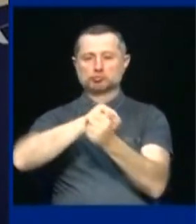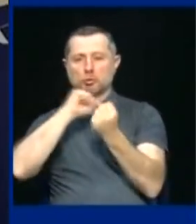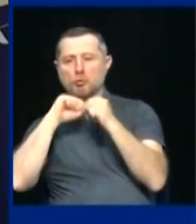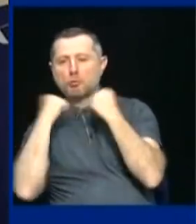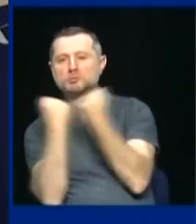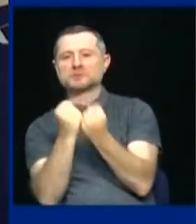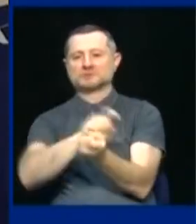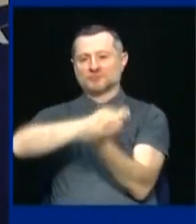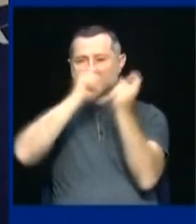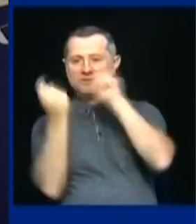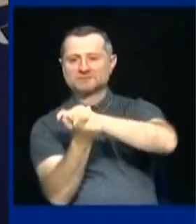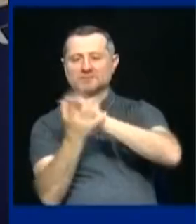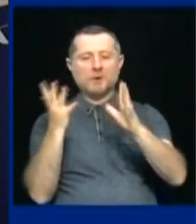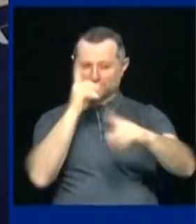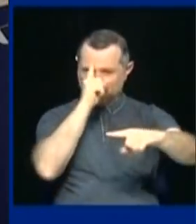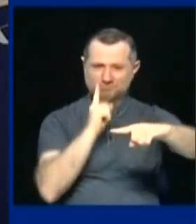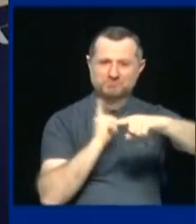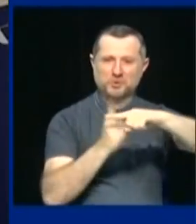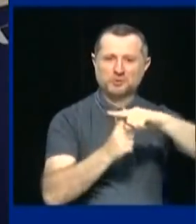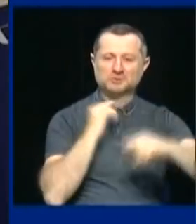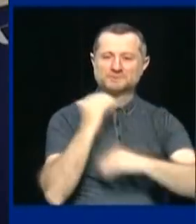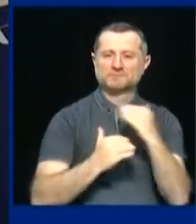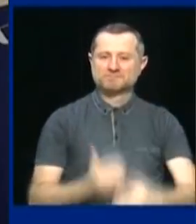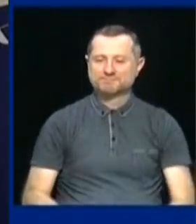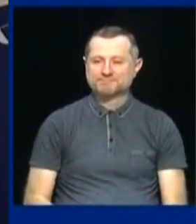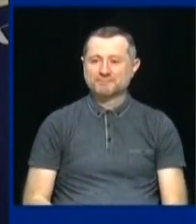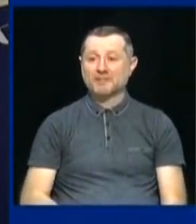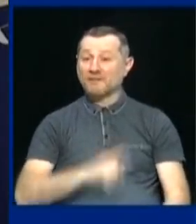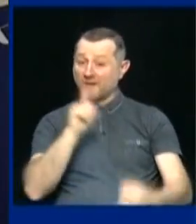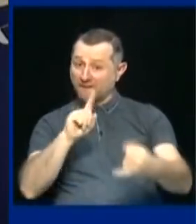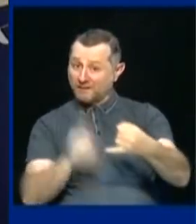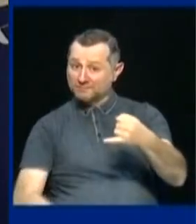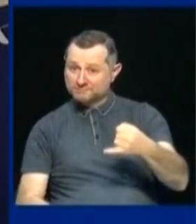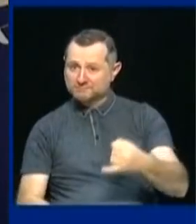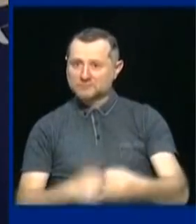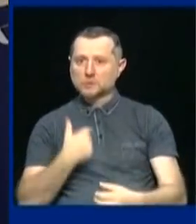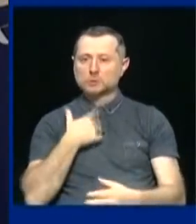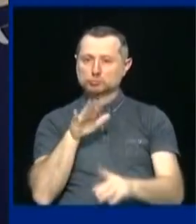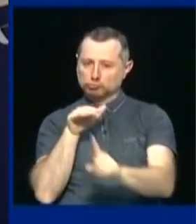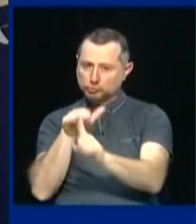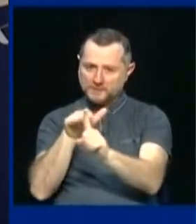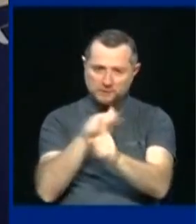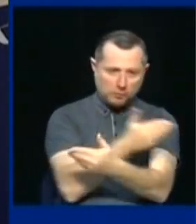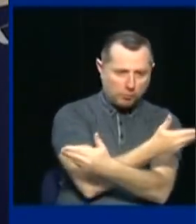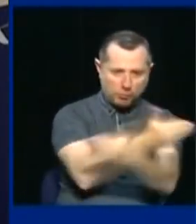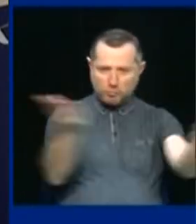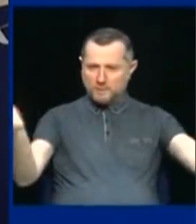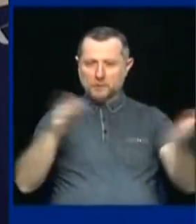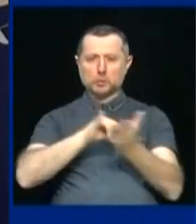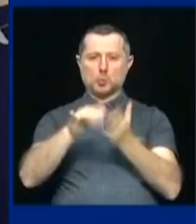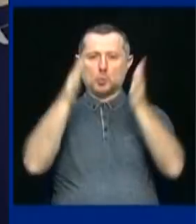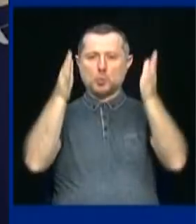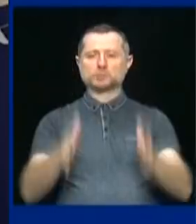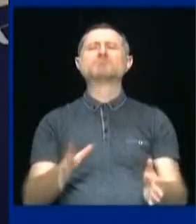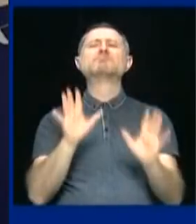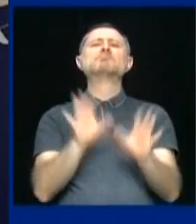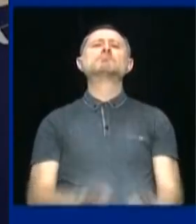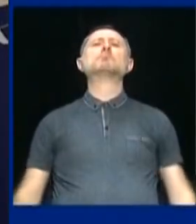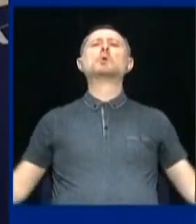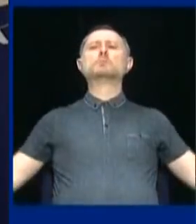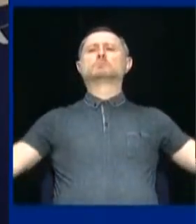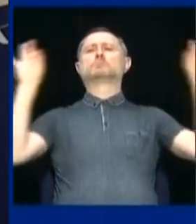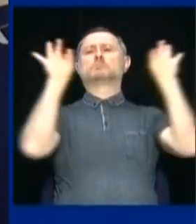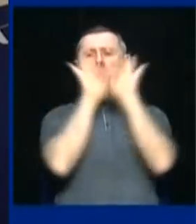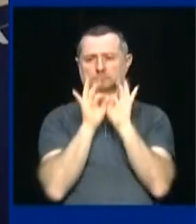Lastly, I want to remind all New Yorkers of an important lesson, and